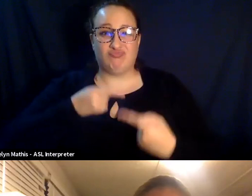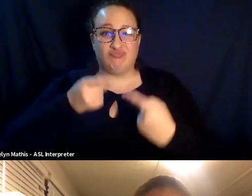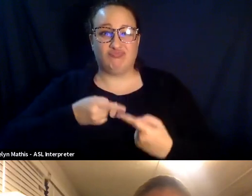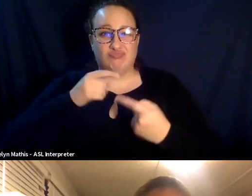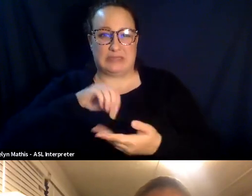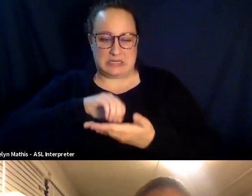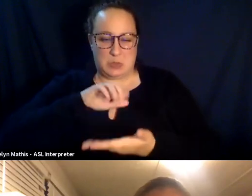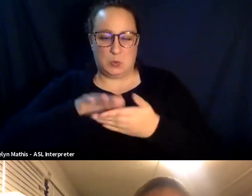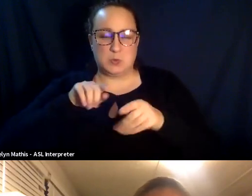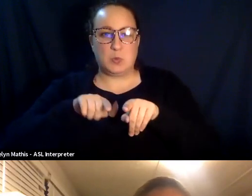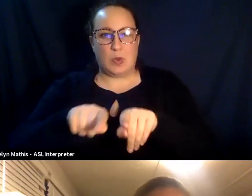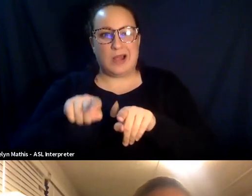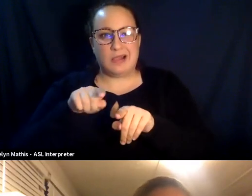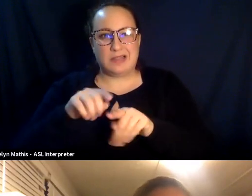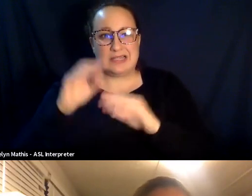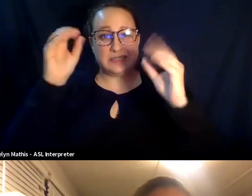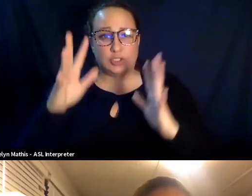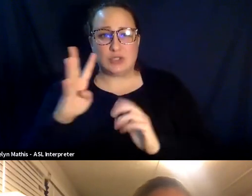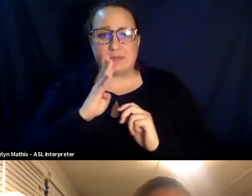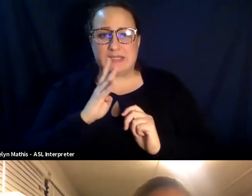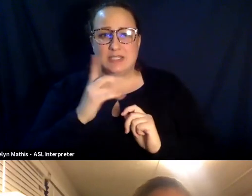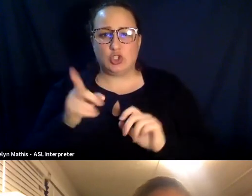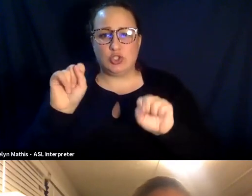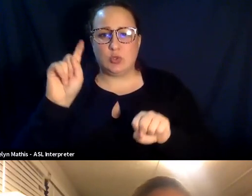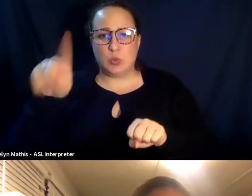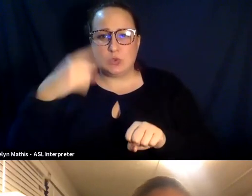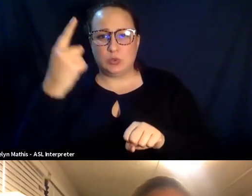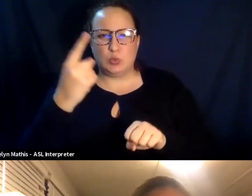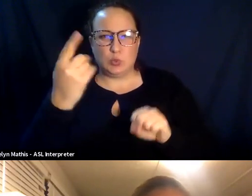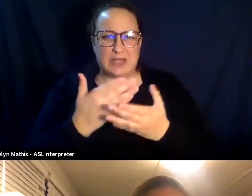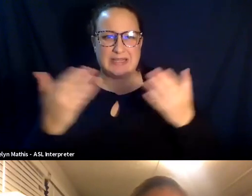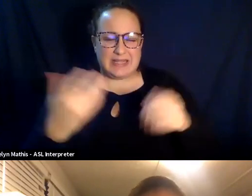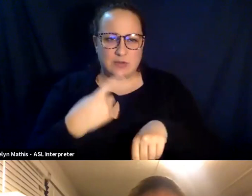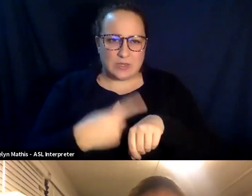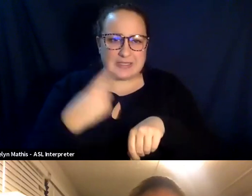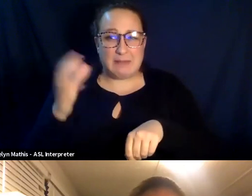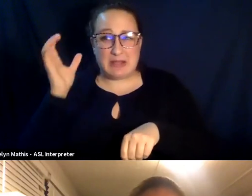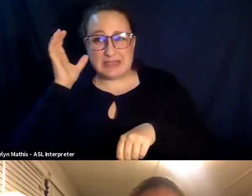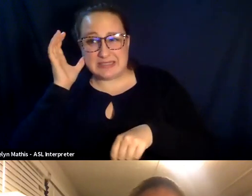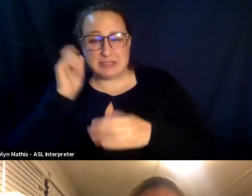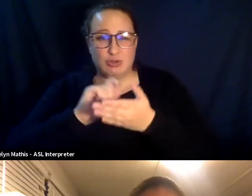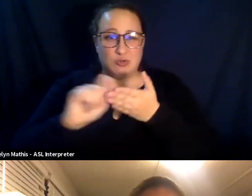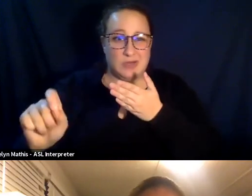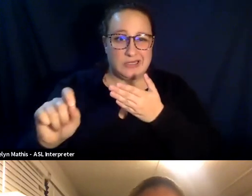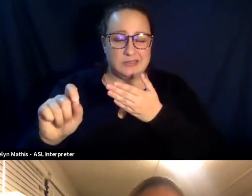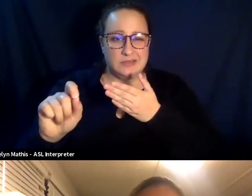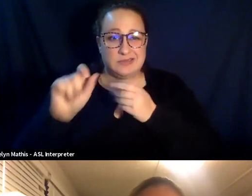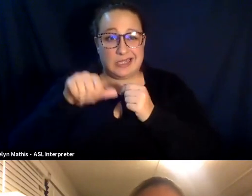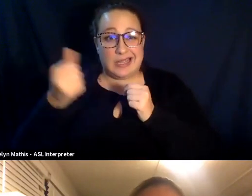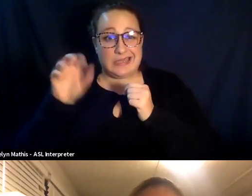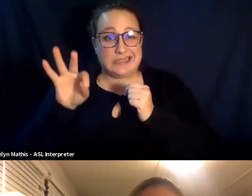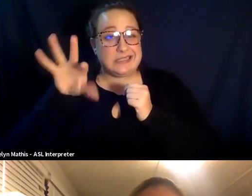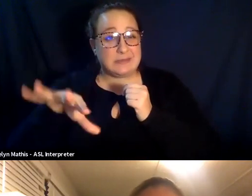is speaking. Yeah. She says she can only do one thing at a time, listen or write. Do you have any tips for her to